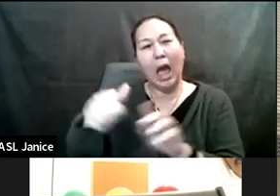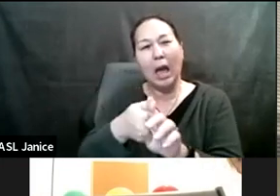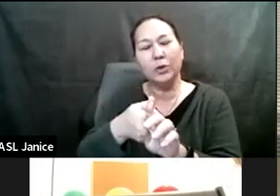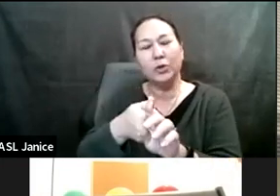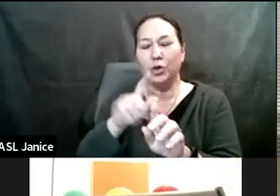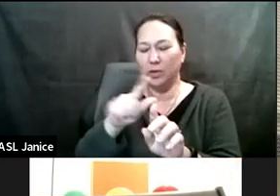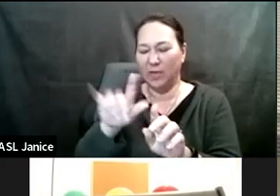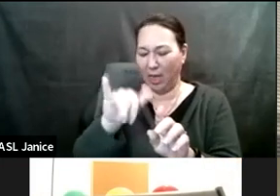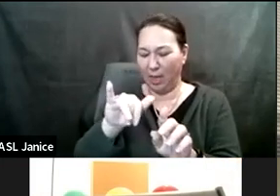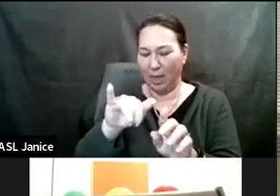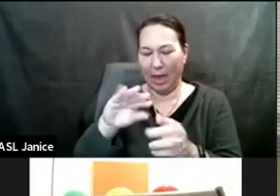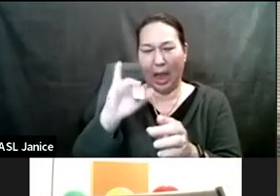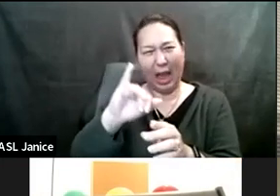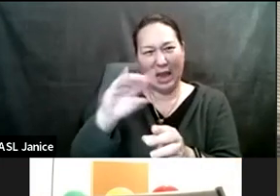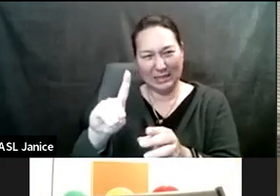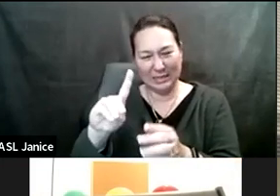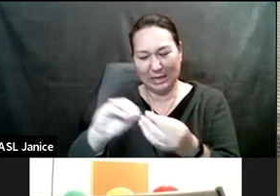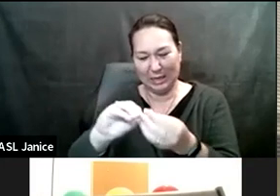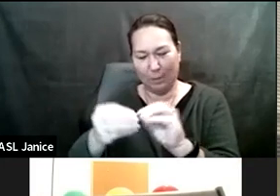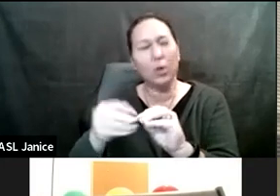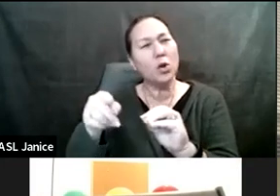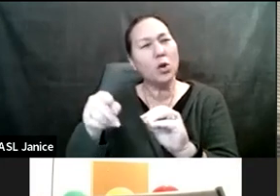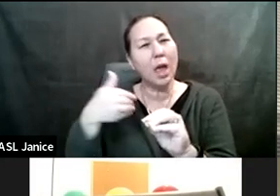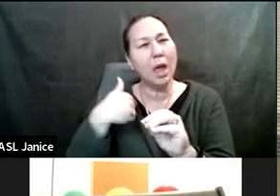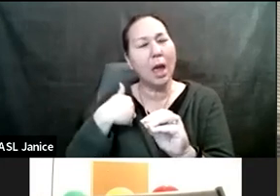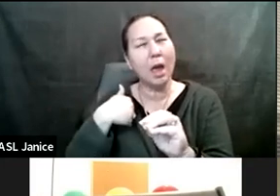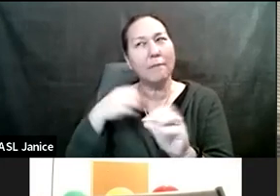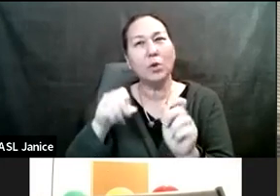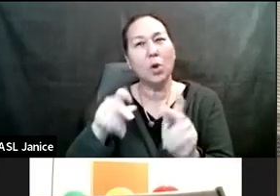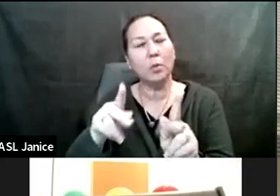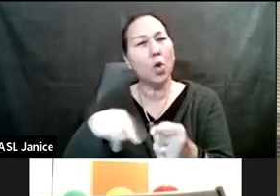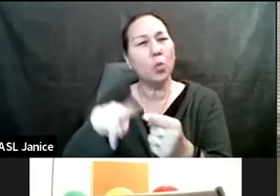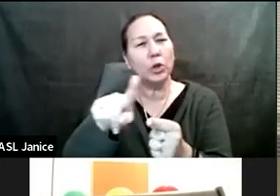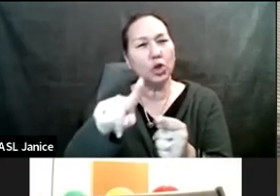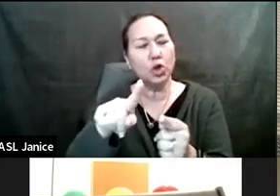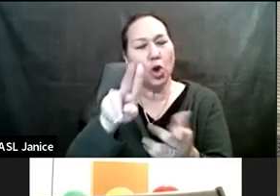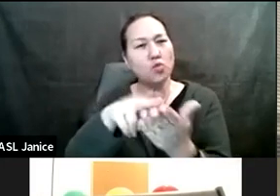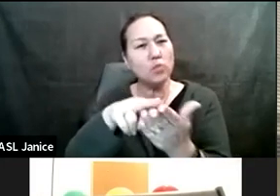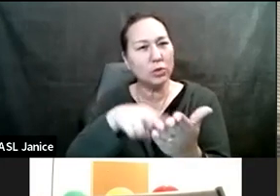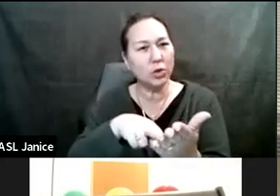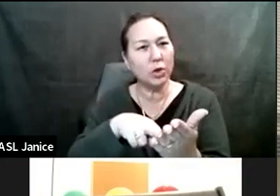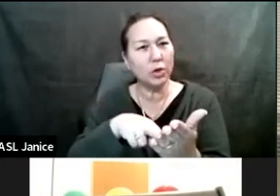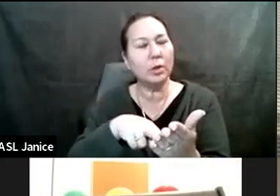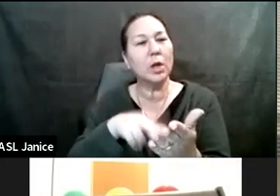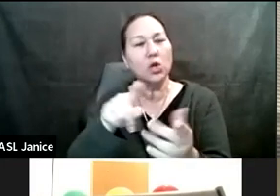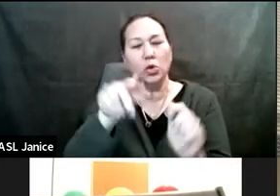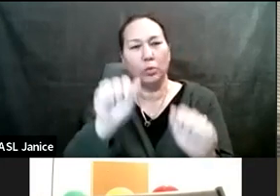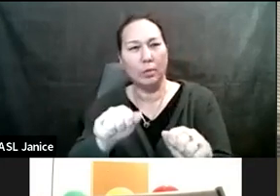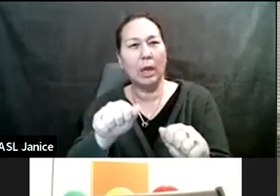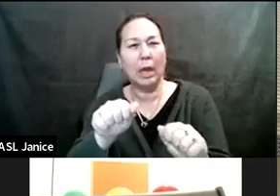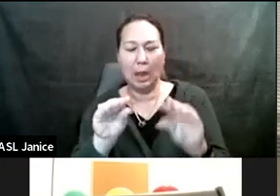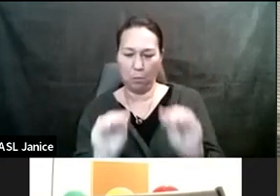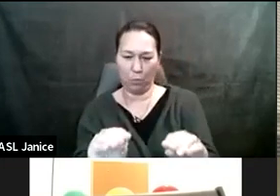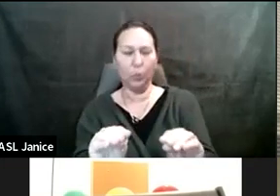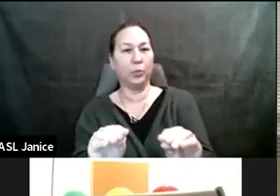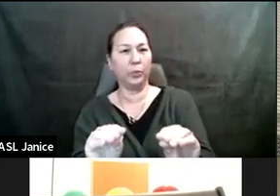Cruz Davis has shared it also is an opportunity when you're registering in the platform you're also able to indicate